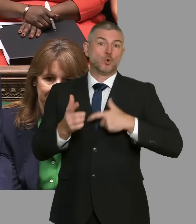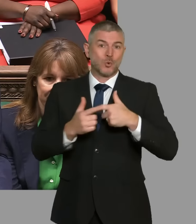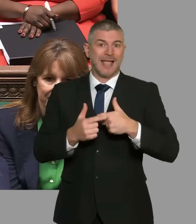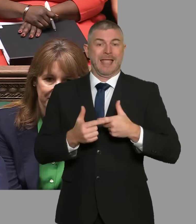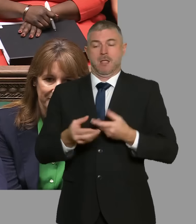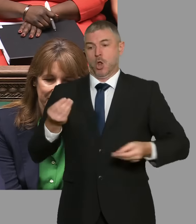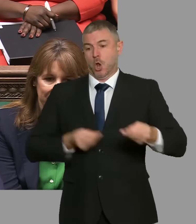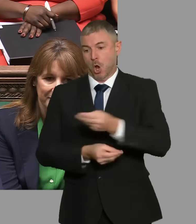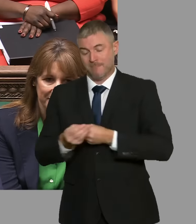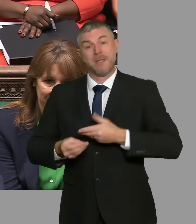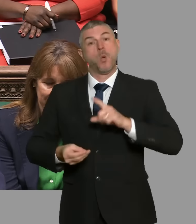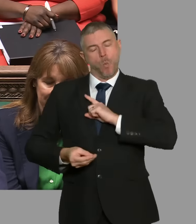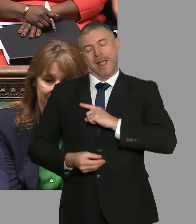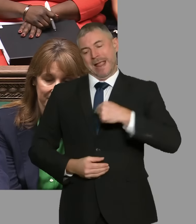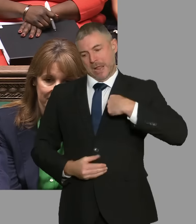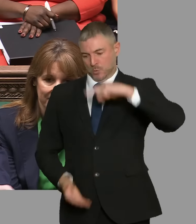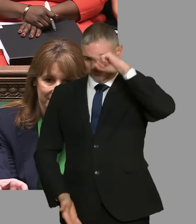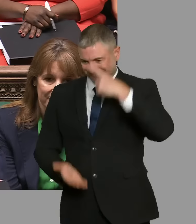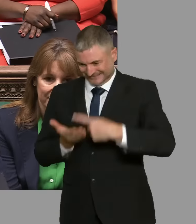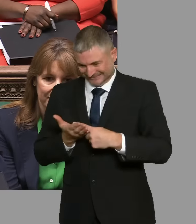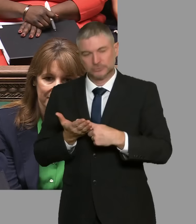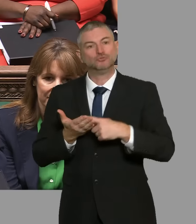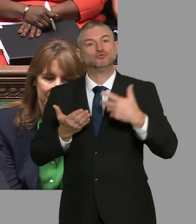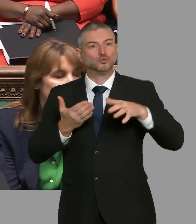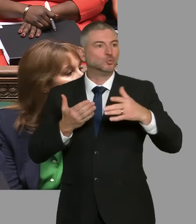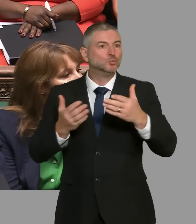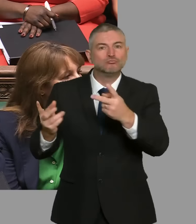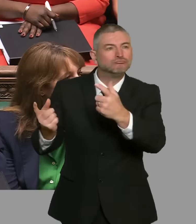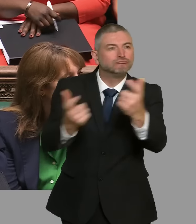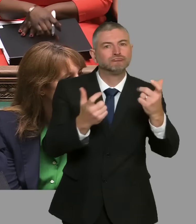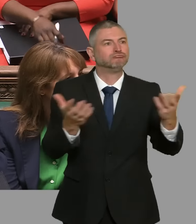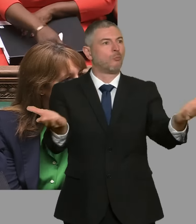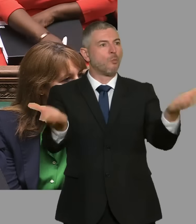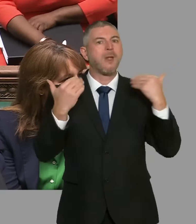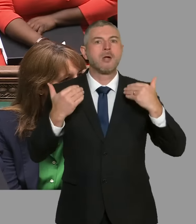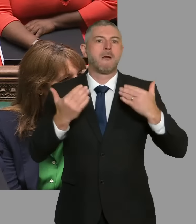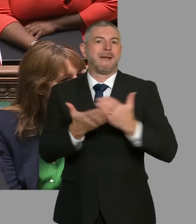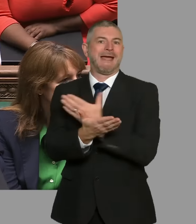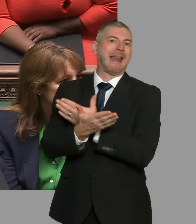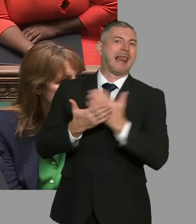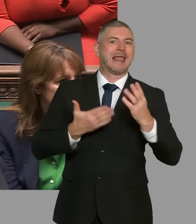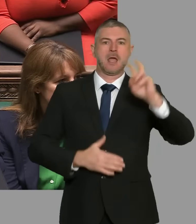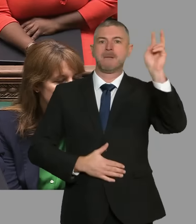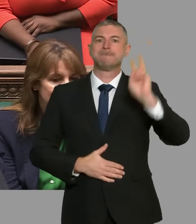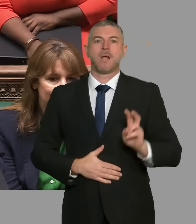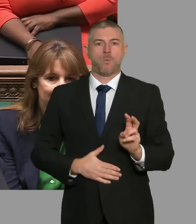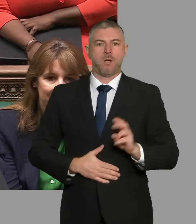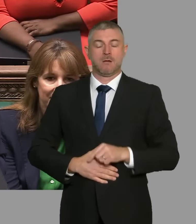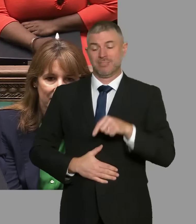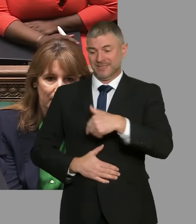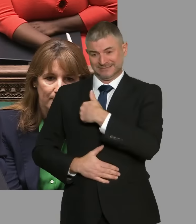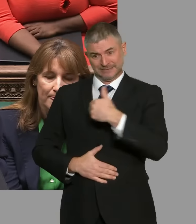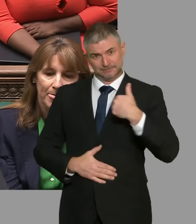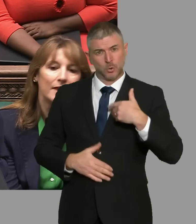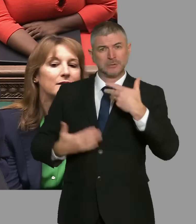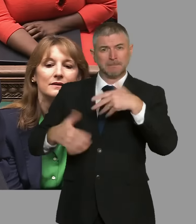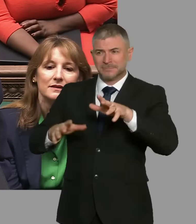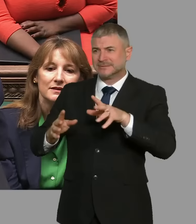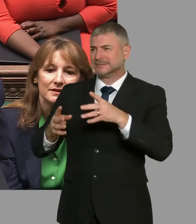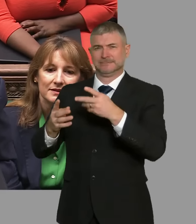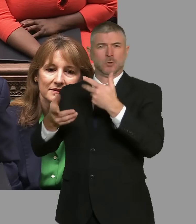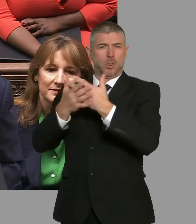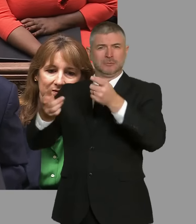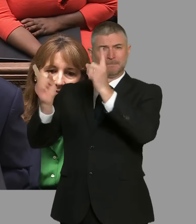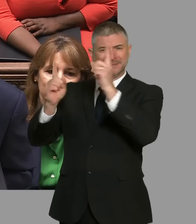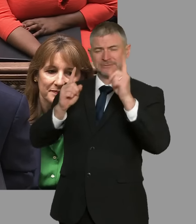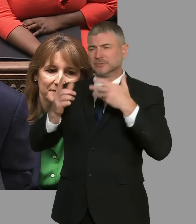power. Mr. Speaker, this morning I had meetings with ministerial colleagues and others. In addition to my duties in this House, I shall have further such